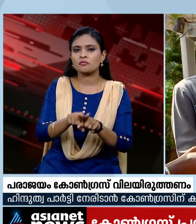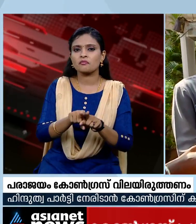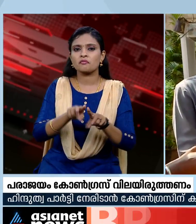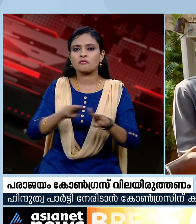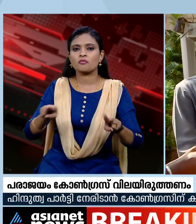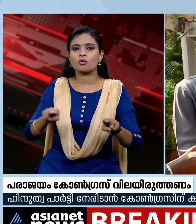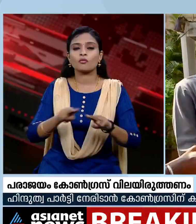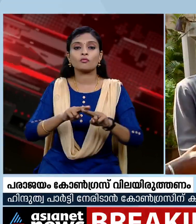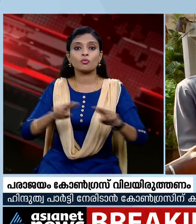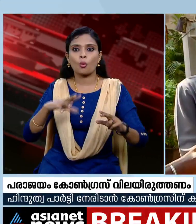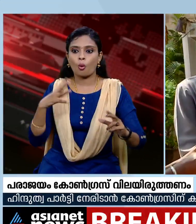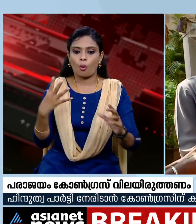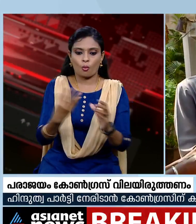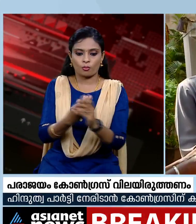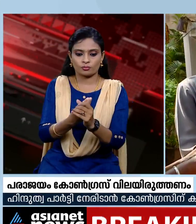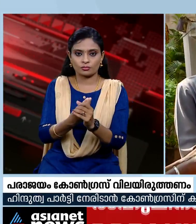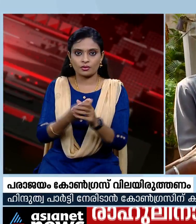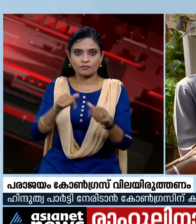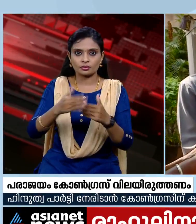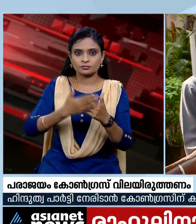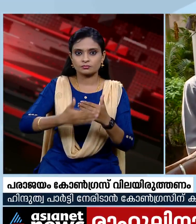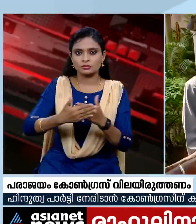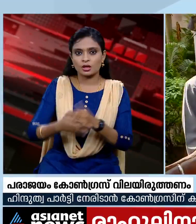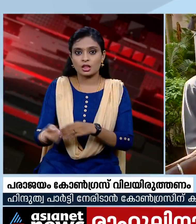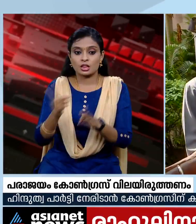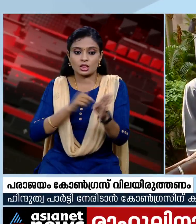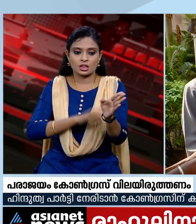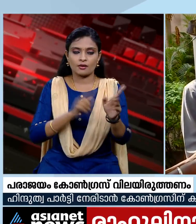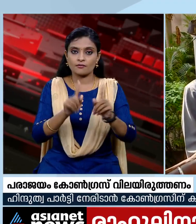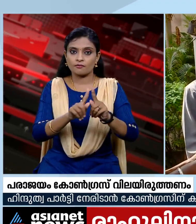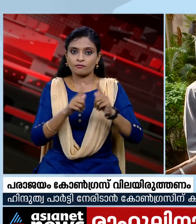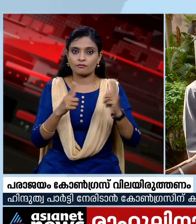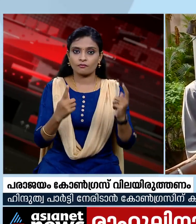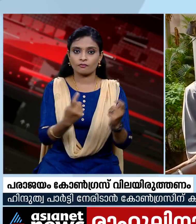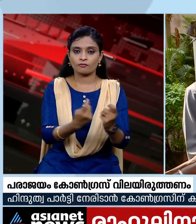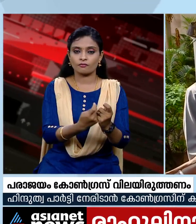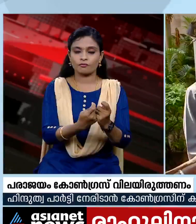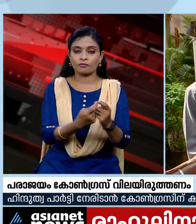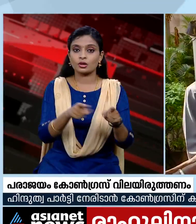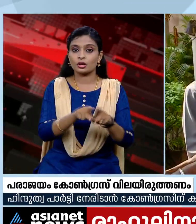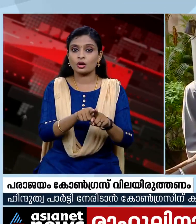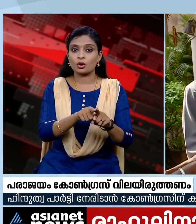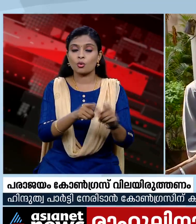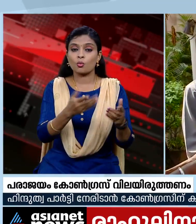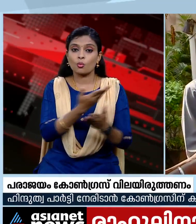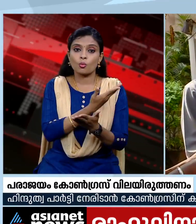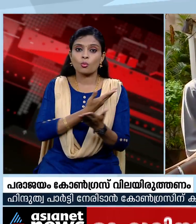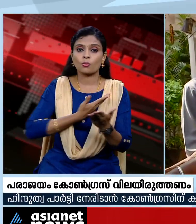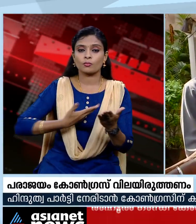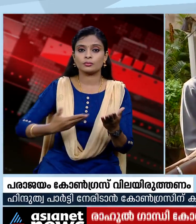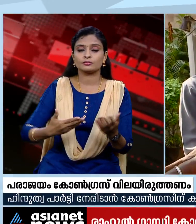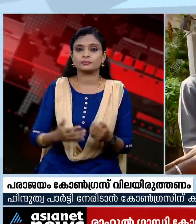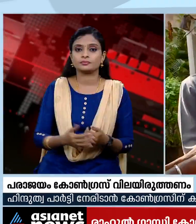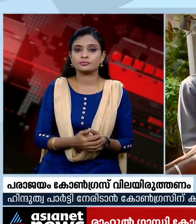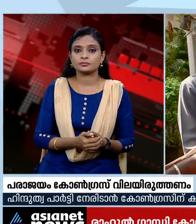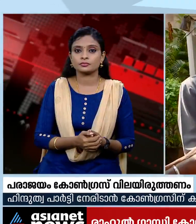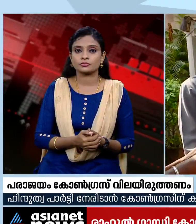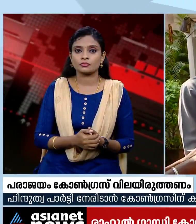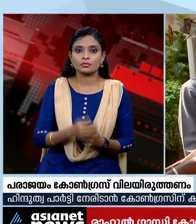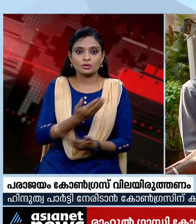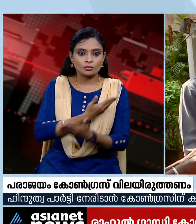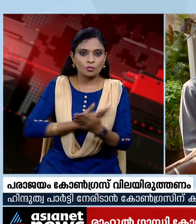forces must come together. And as the left-wing democratic forces, we have said we will take